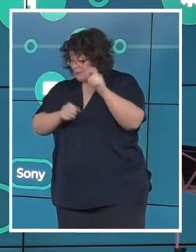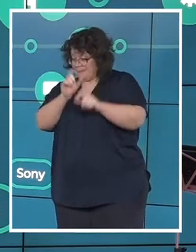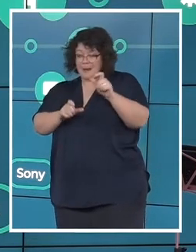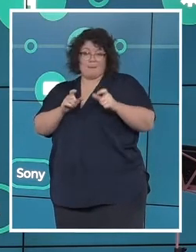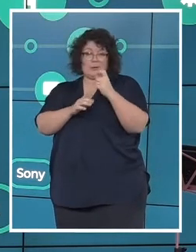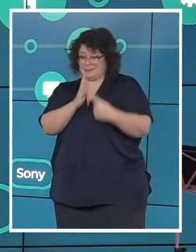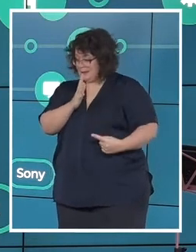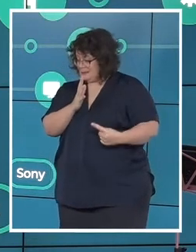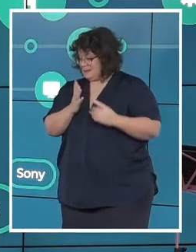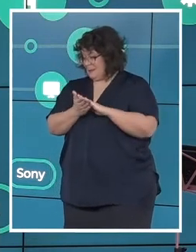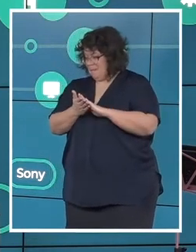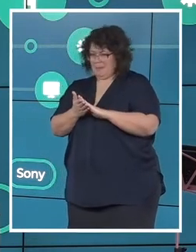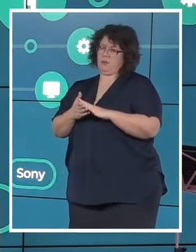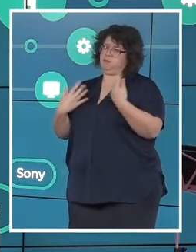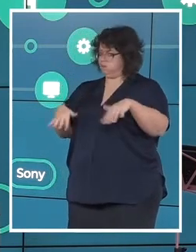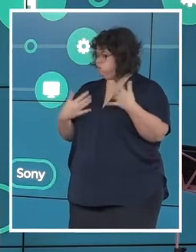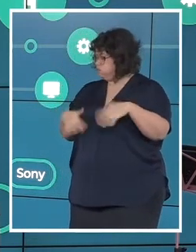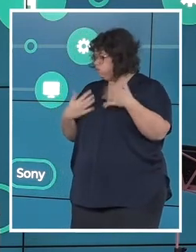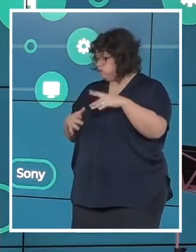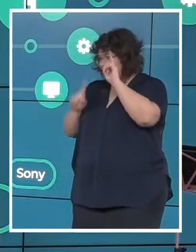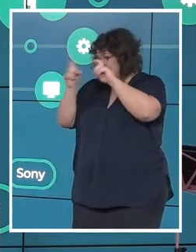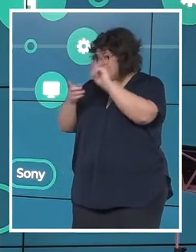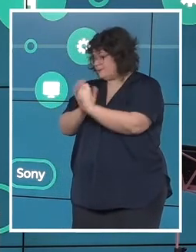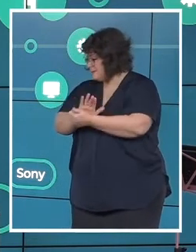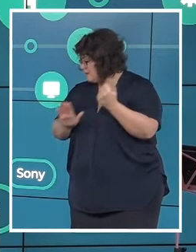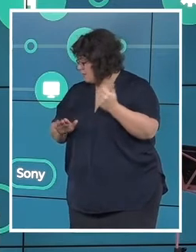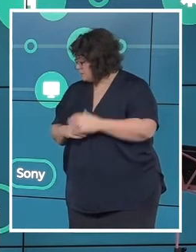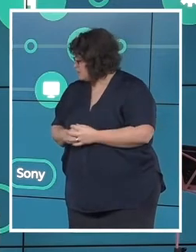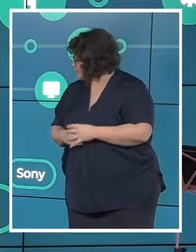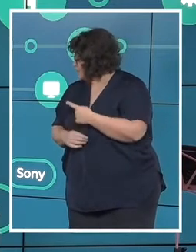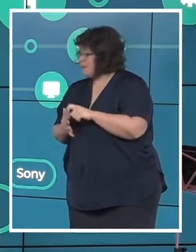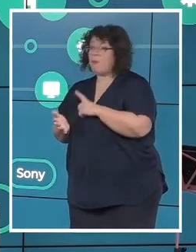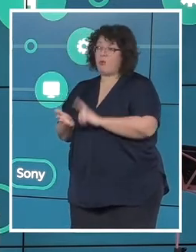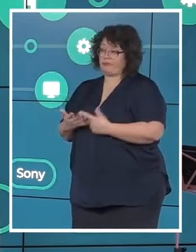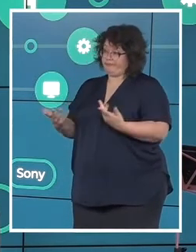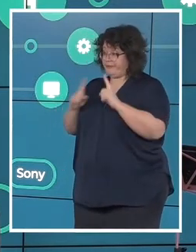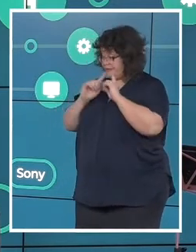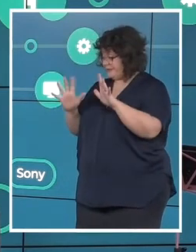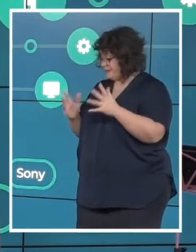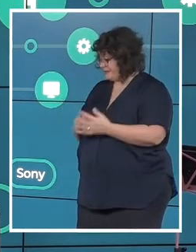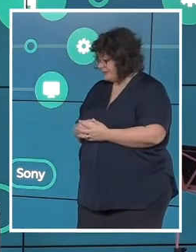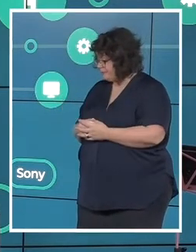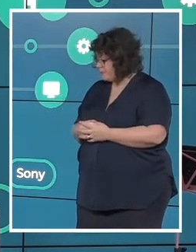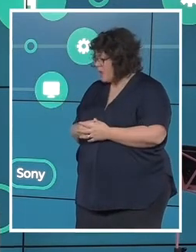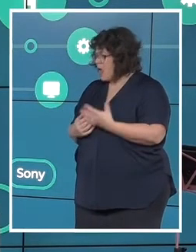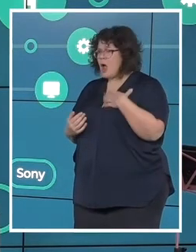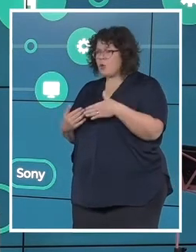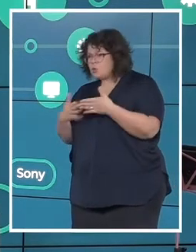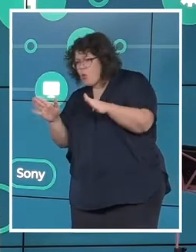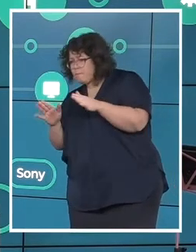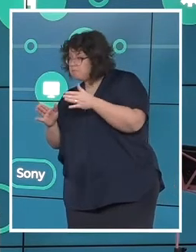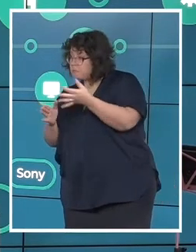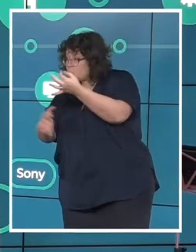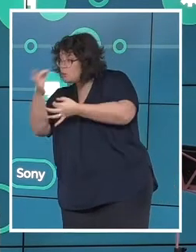Fantastic, fantastic. I want to open some questions up to maybe the floor. Is there anybody out there that has some questions? So if you can go